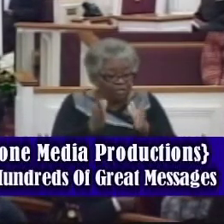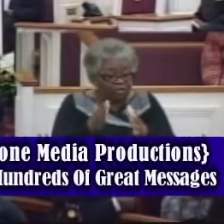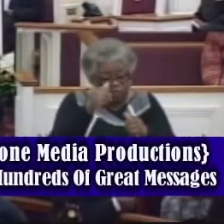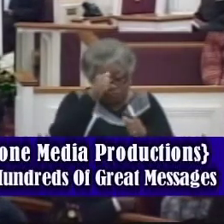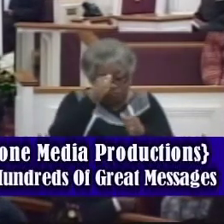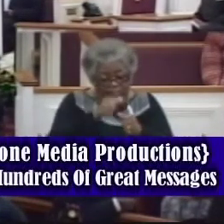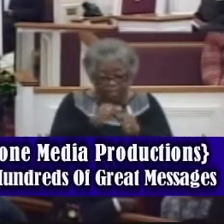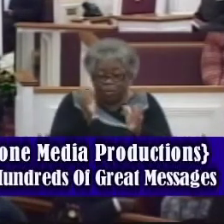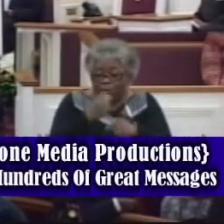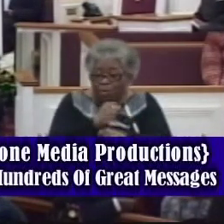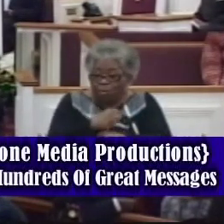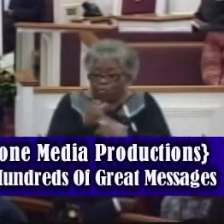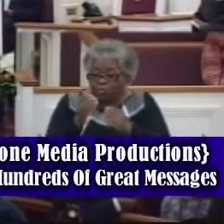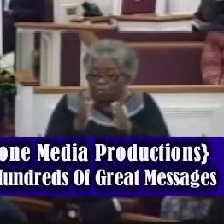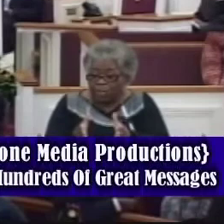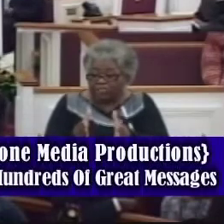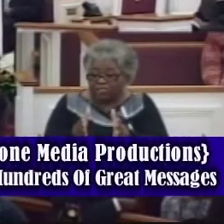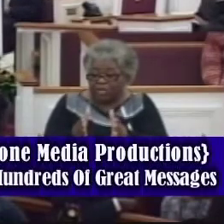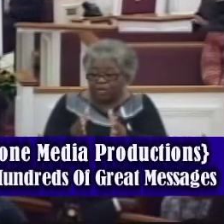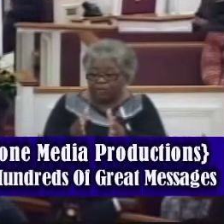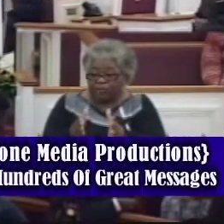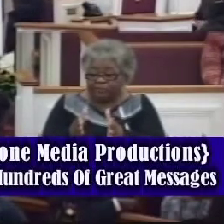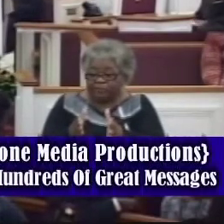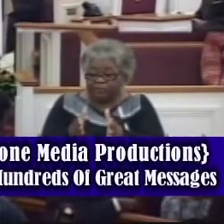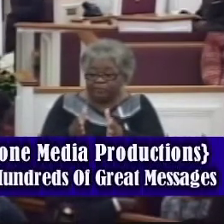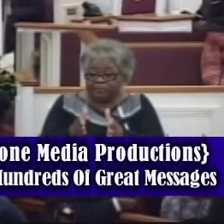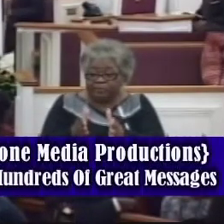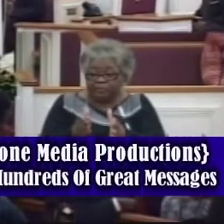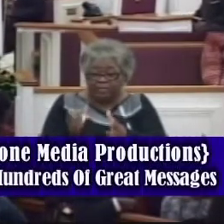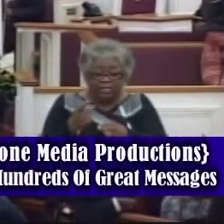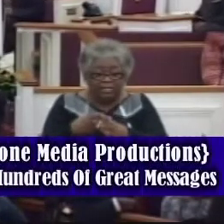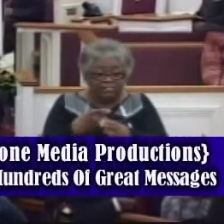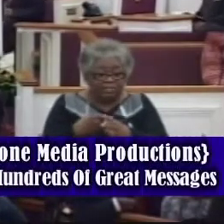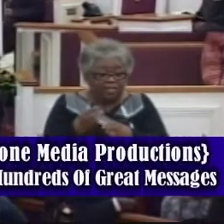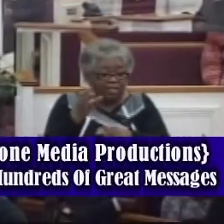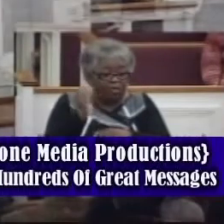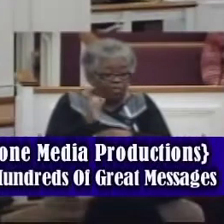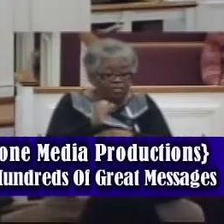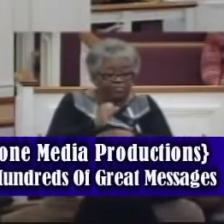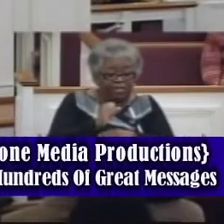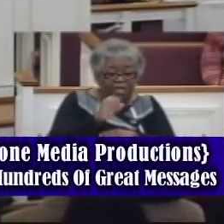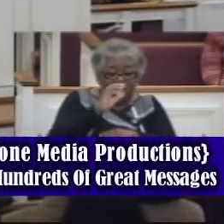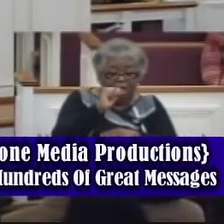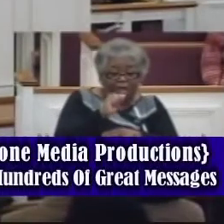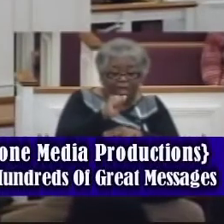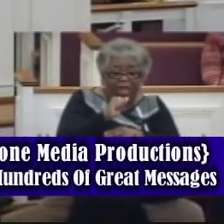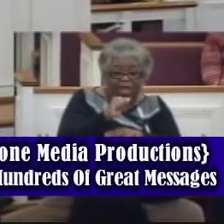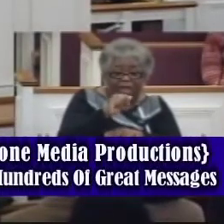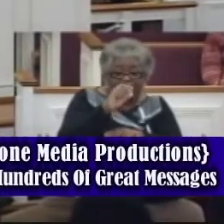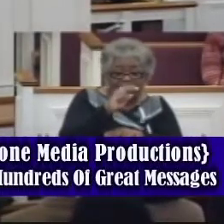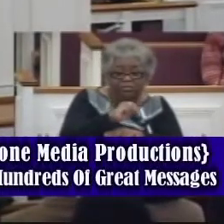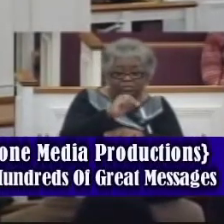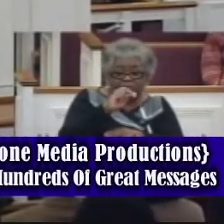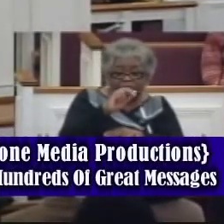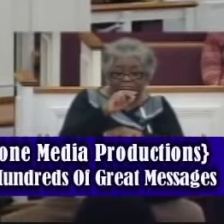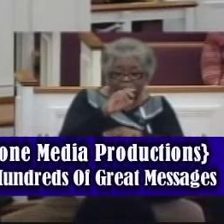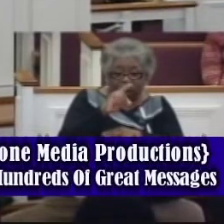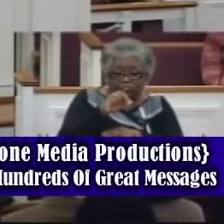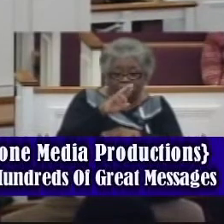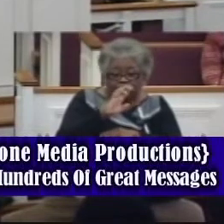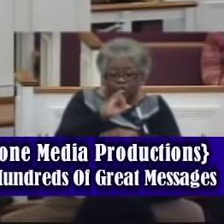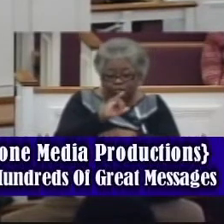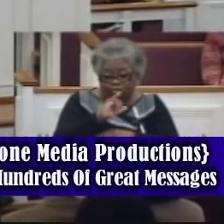remember wrestling, all this mess coming to my mind. His name was Andre the Giant. Andre the Giant was